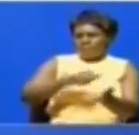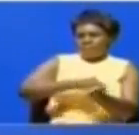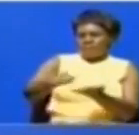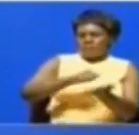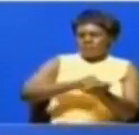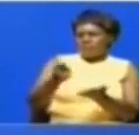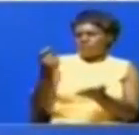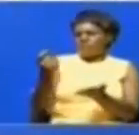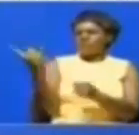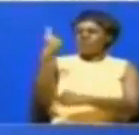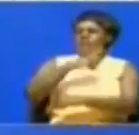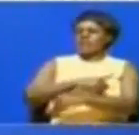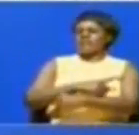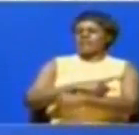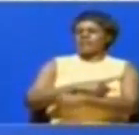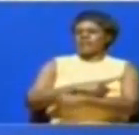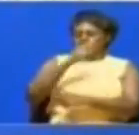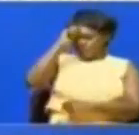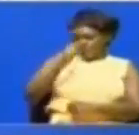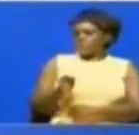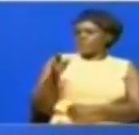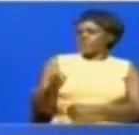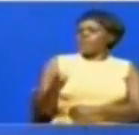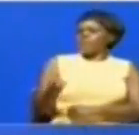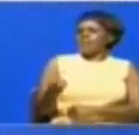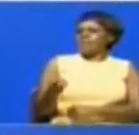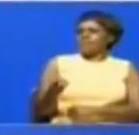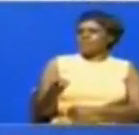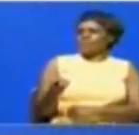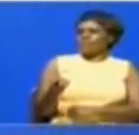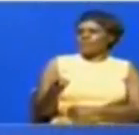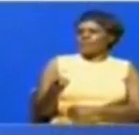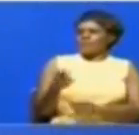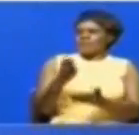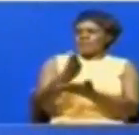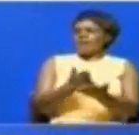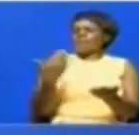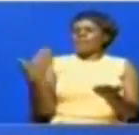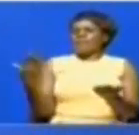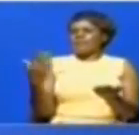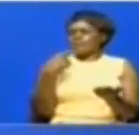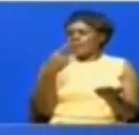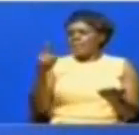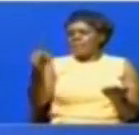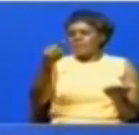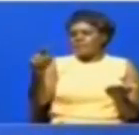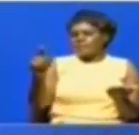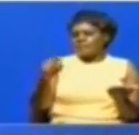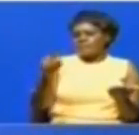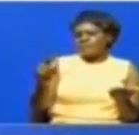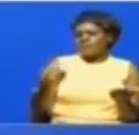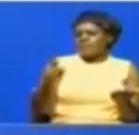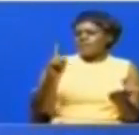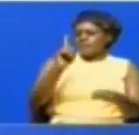the coming days. In that judgment, there are certain things they'll say about errors, what happened